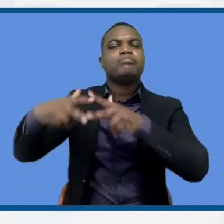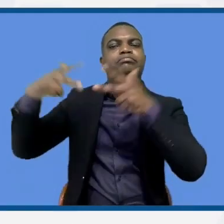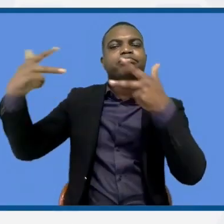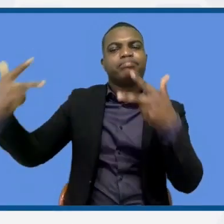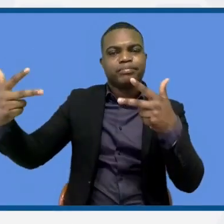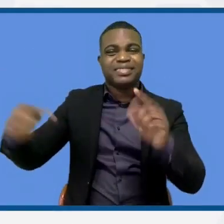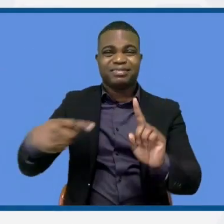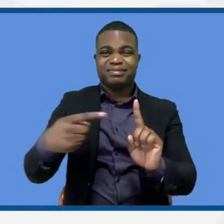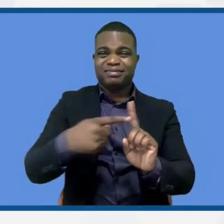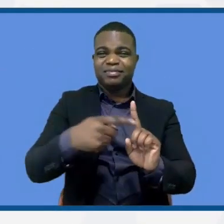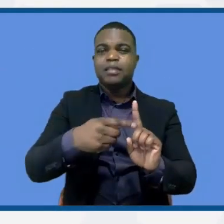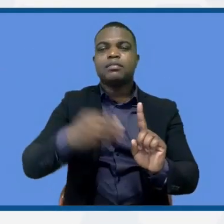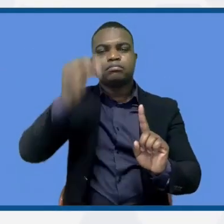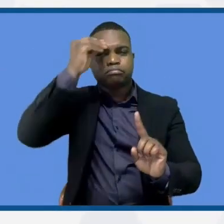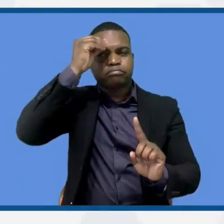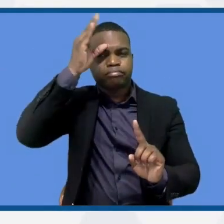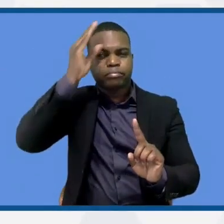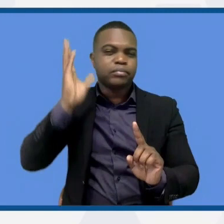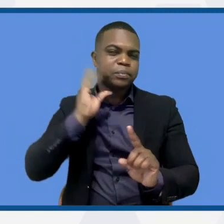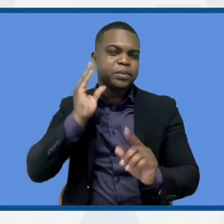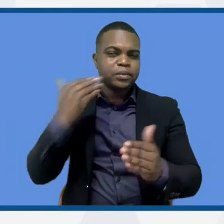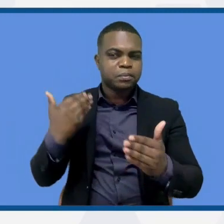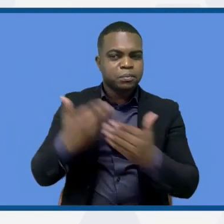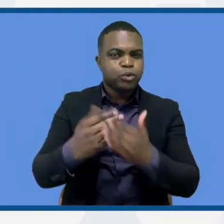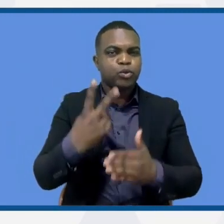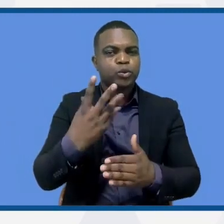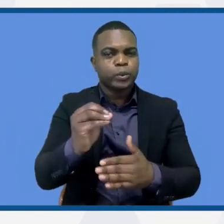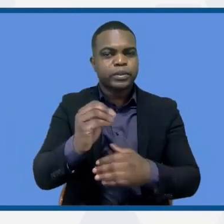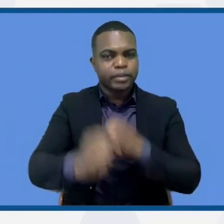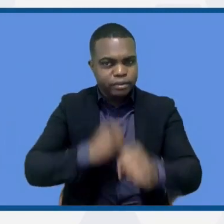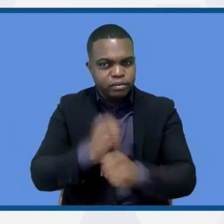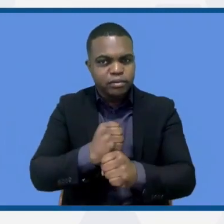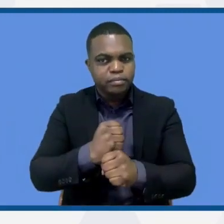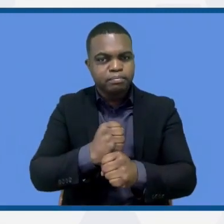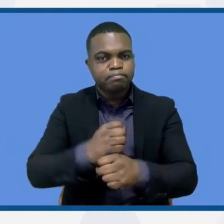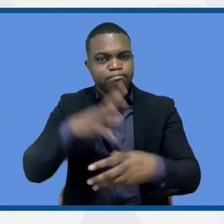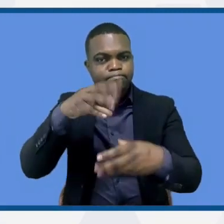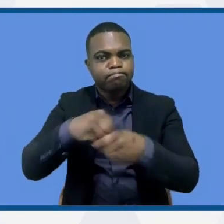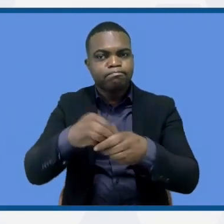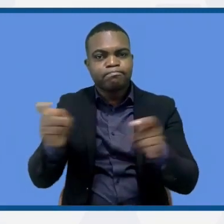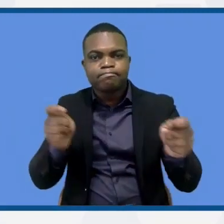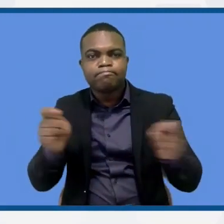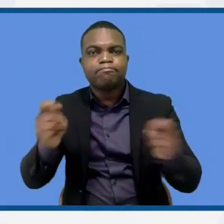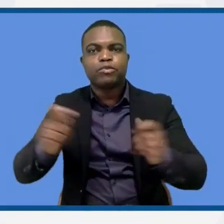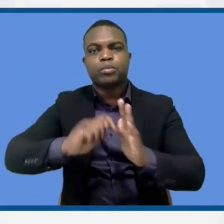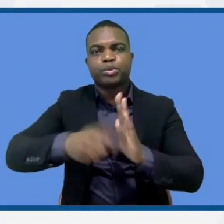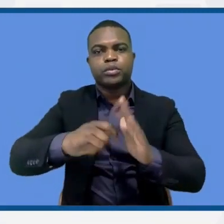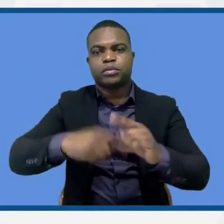infrastructure projects. He has worked for over 10 years with